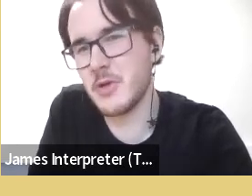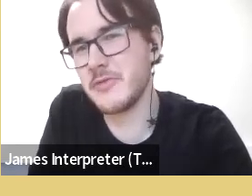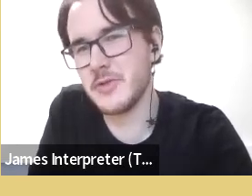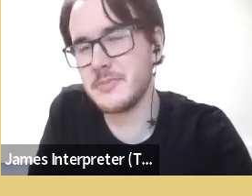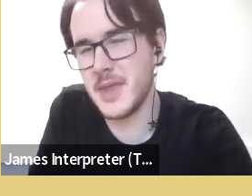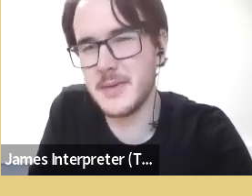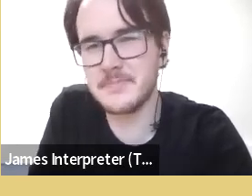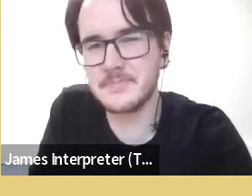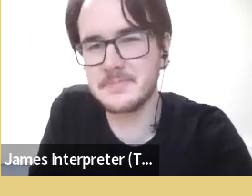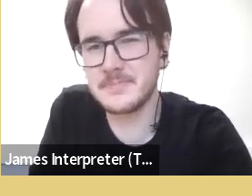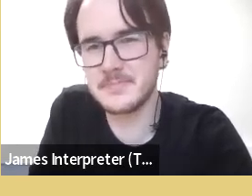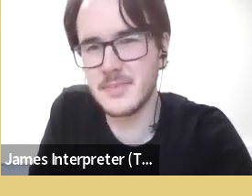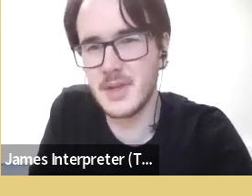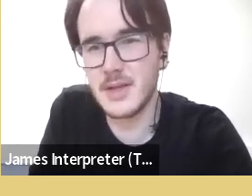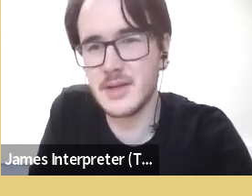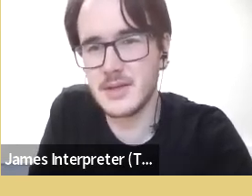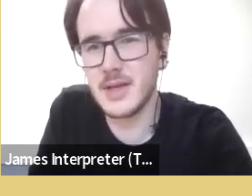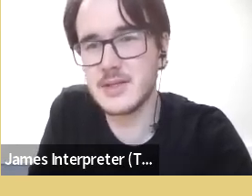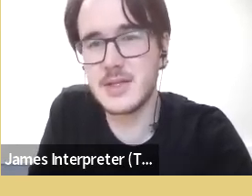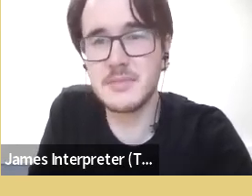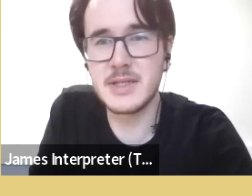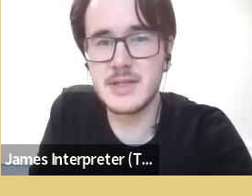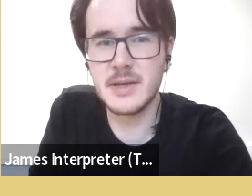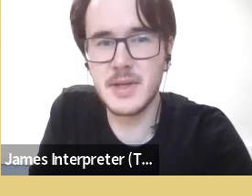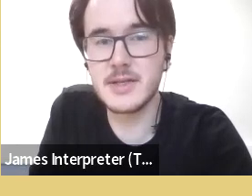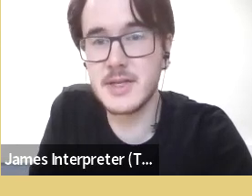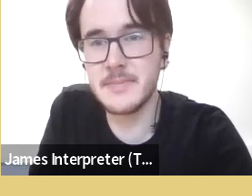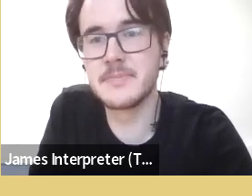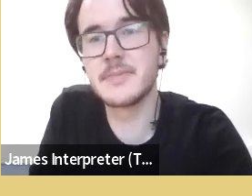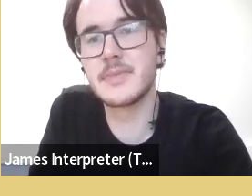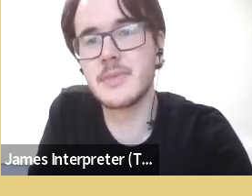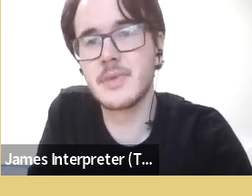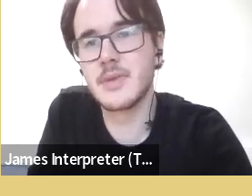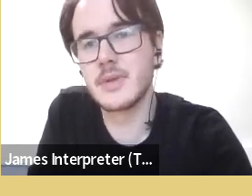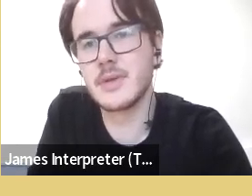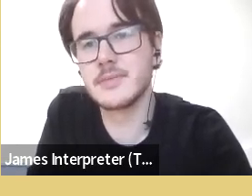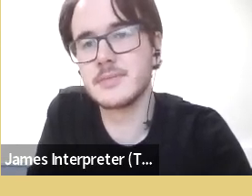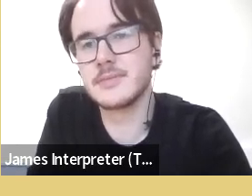Food or food. Yeah. It still means the same thing. Same.